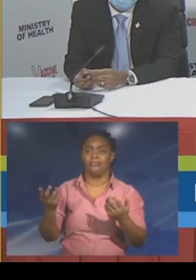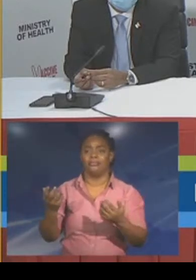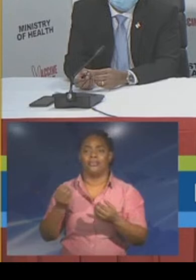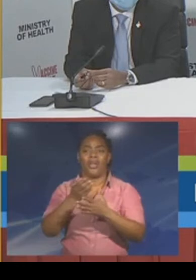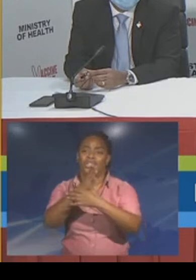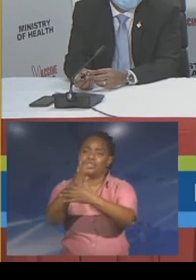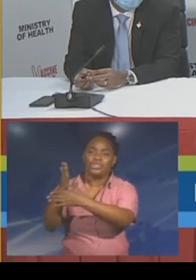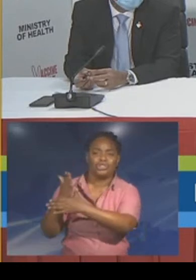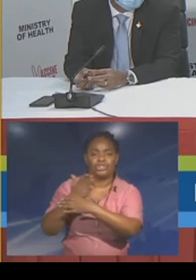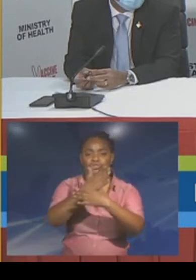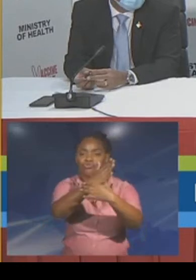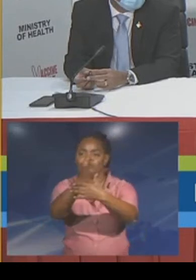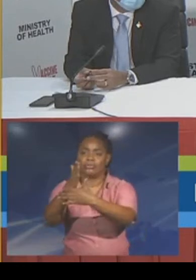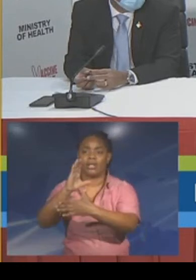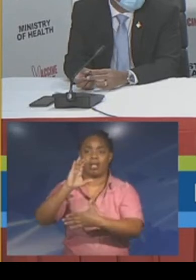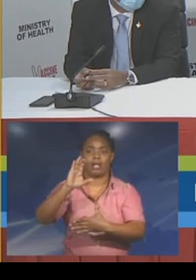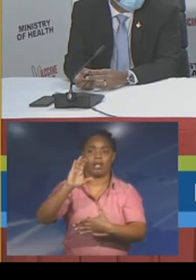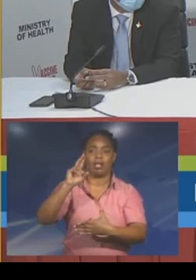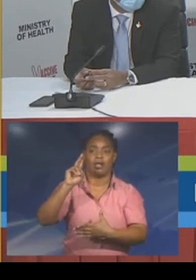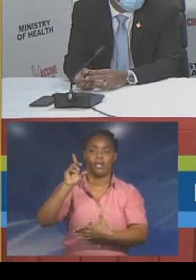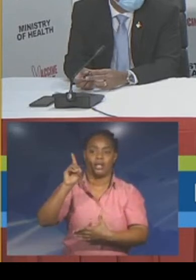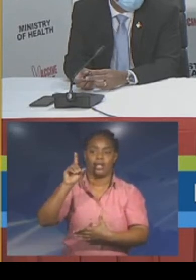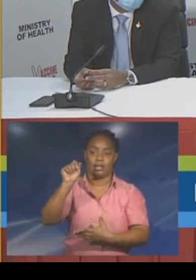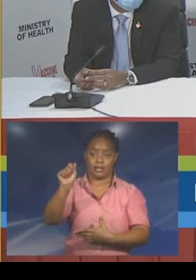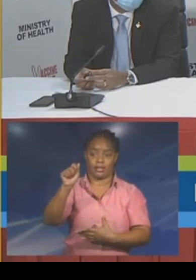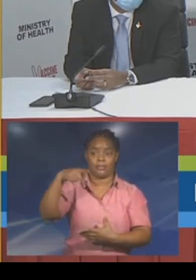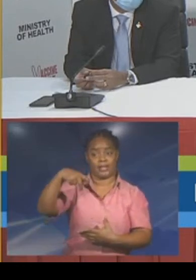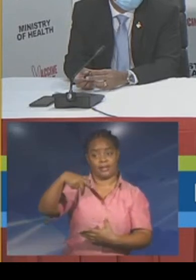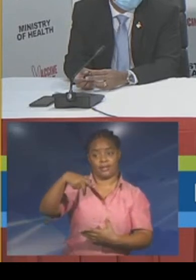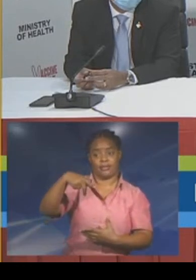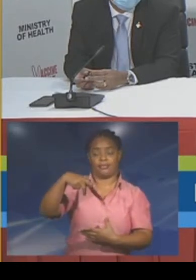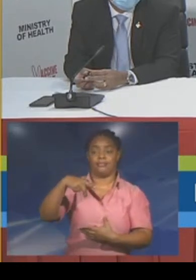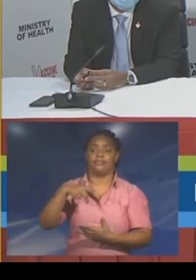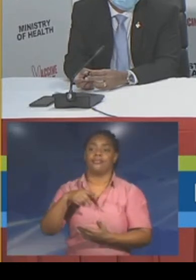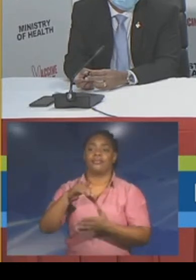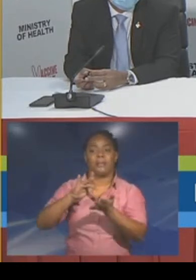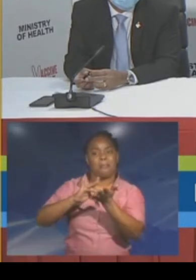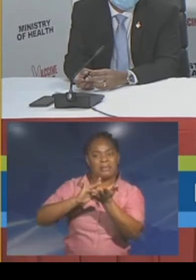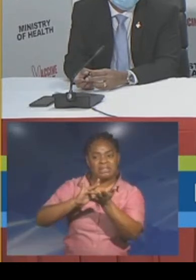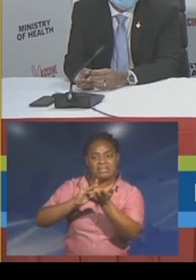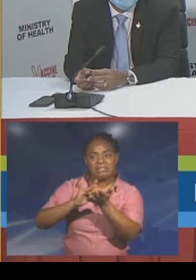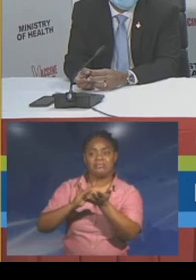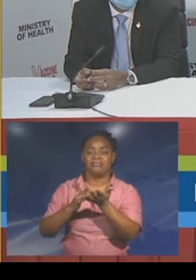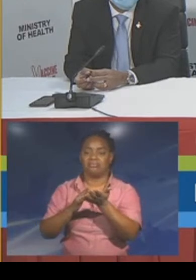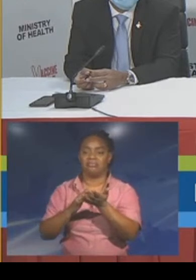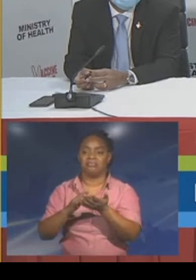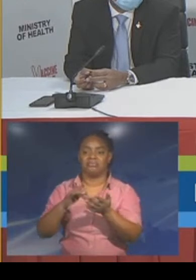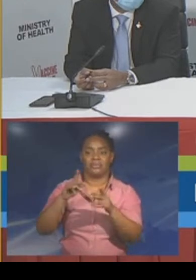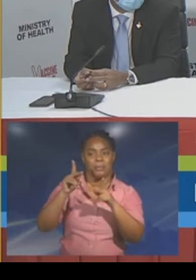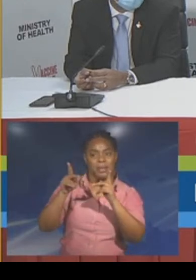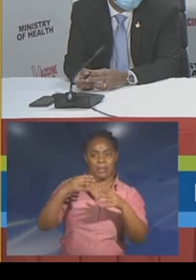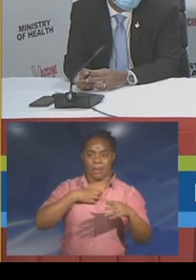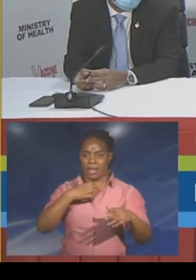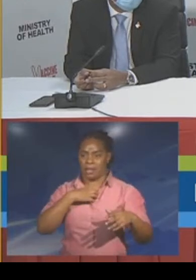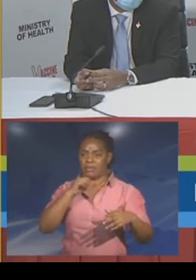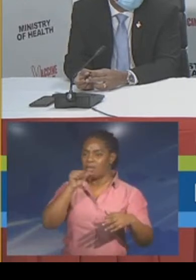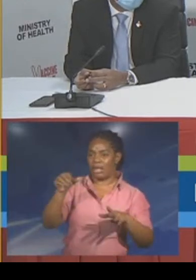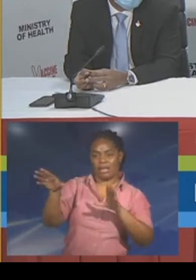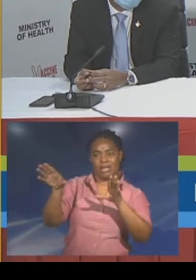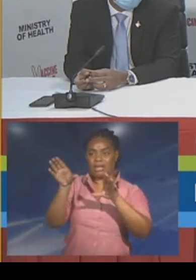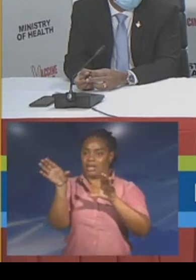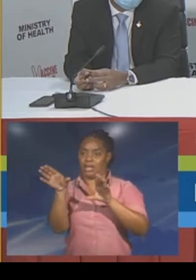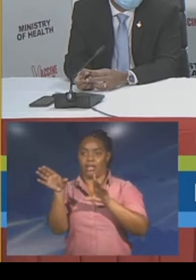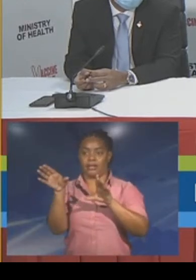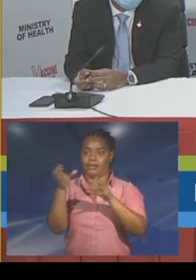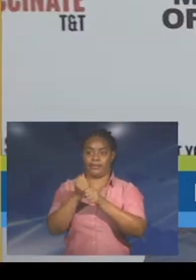are saying that they are not getting certain drugs on time, and people are complaining. I don't know if you want to shed some light on that. Thank you very much. Thank you. So prior,